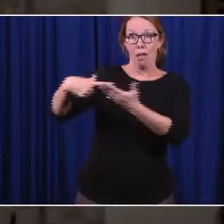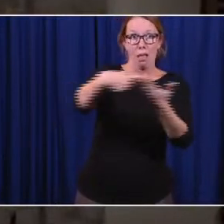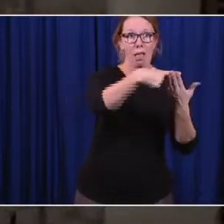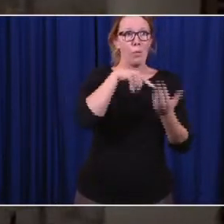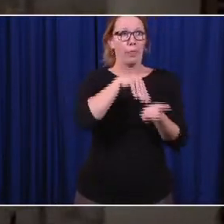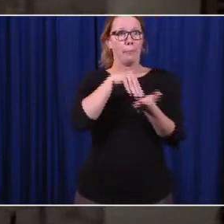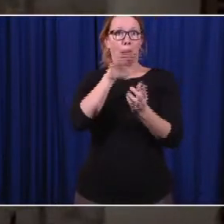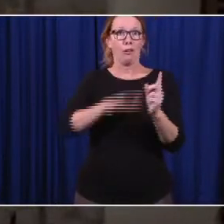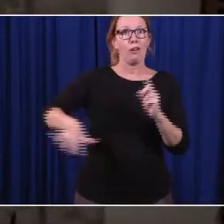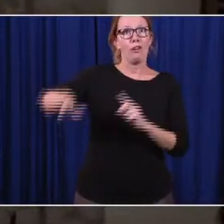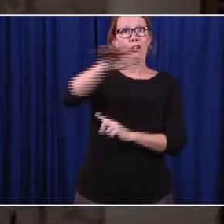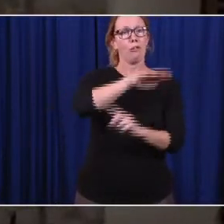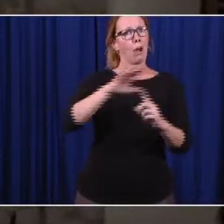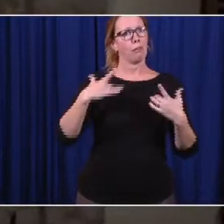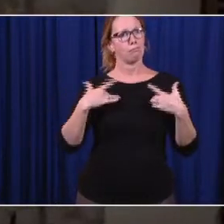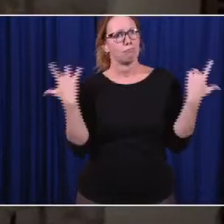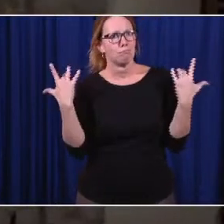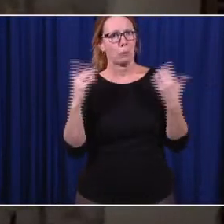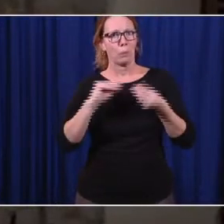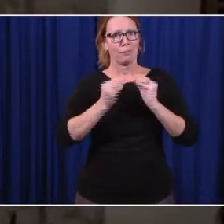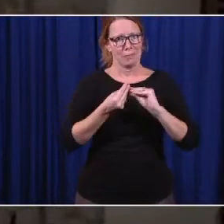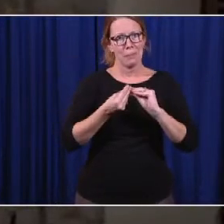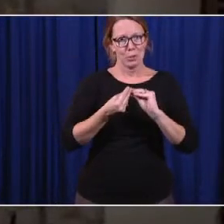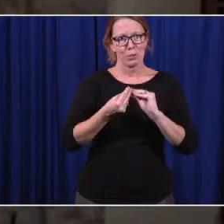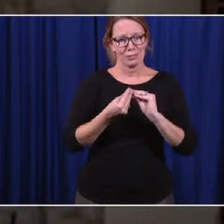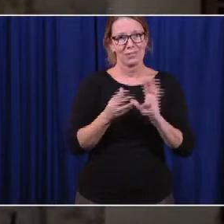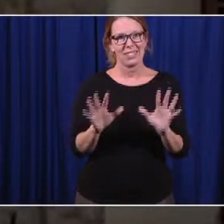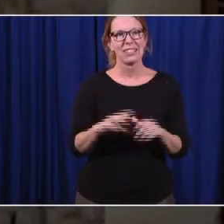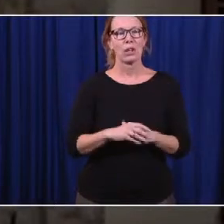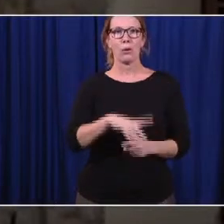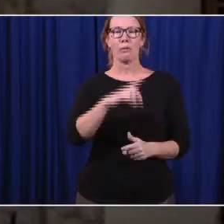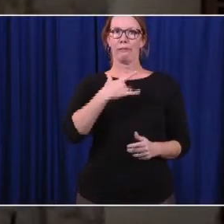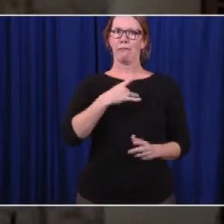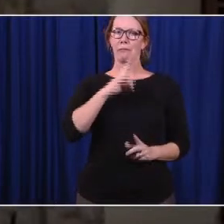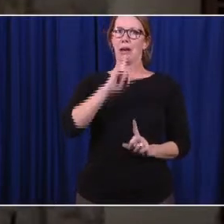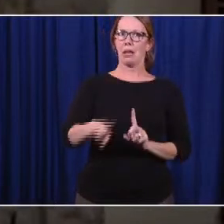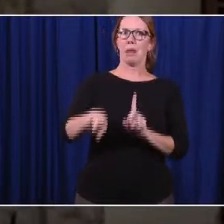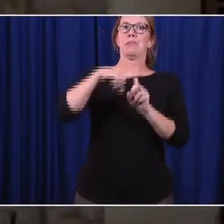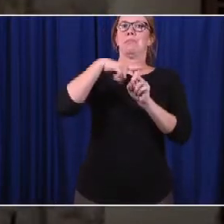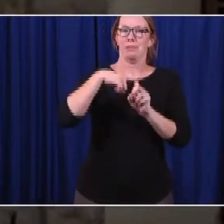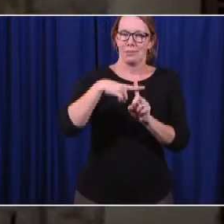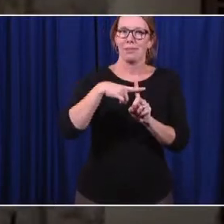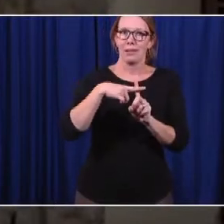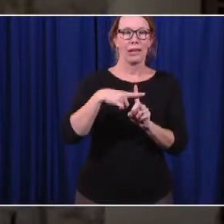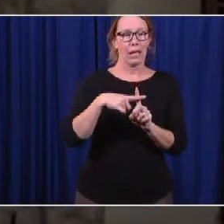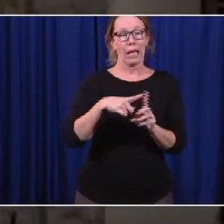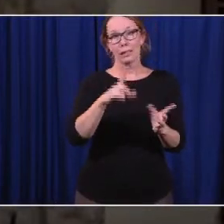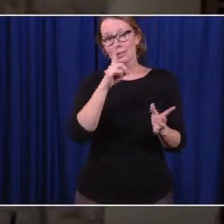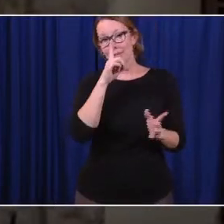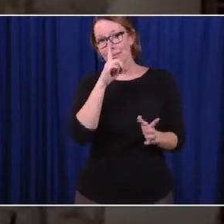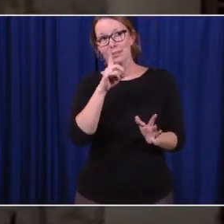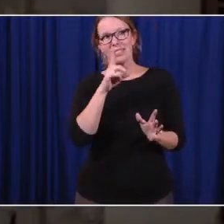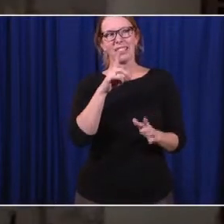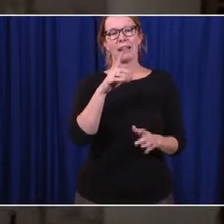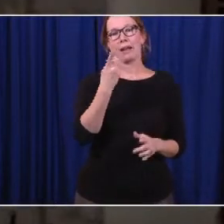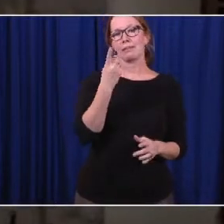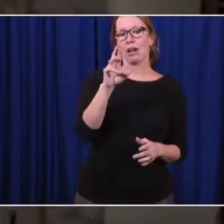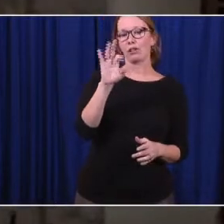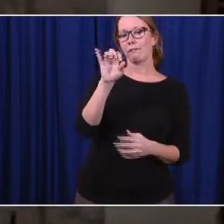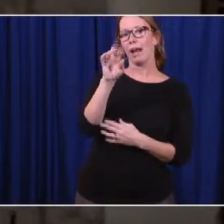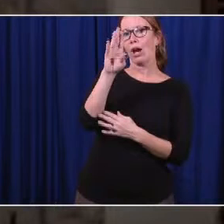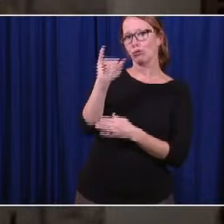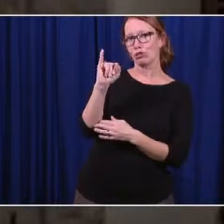numbers. So we're very optimistic about this. And look, it's been a phenomenal, as Dr. Fauci said,